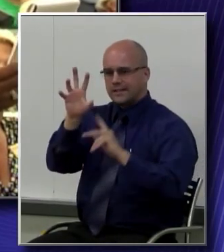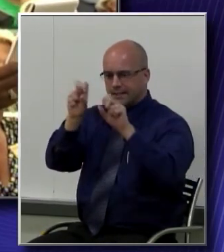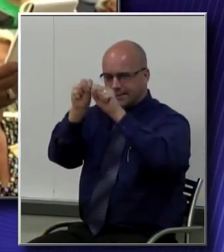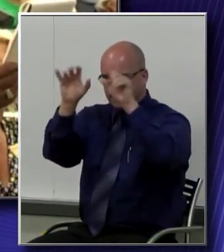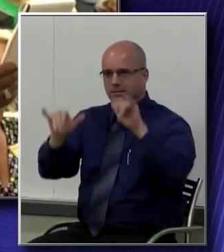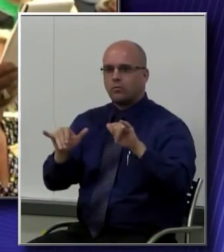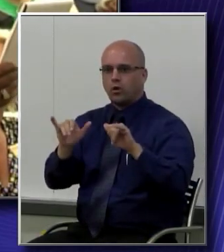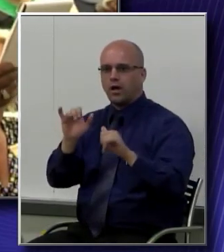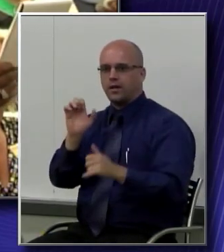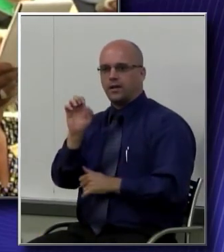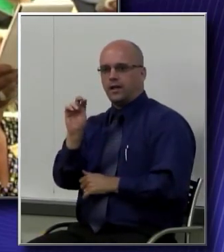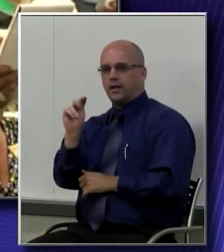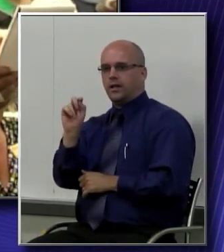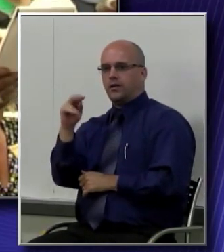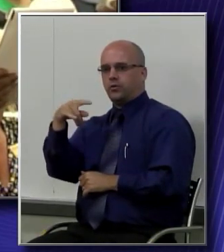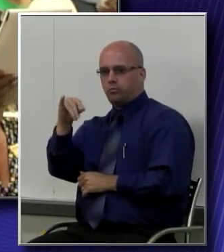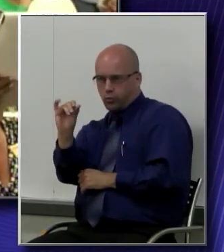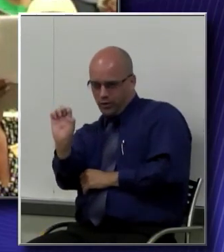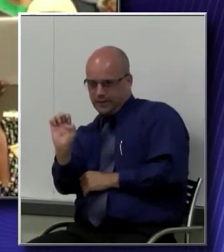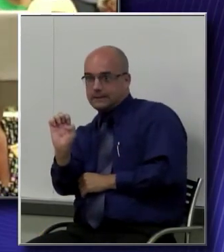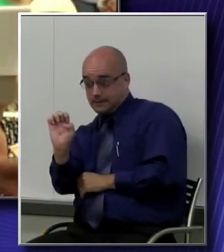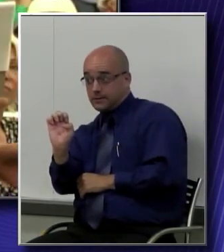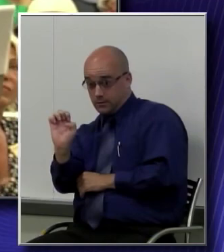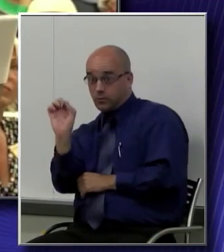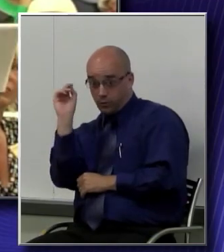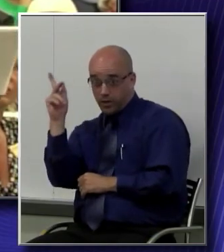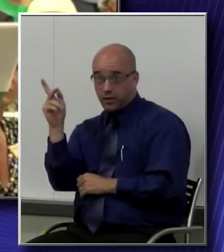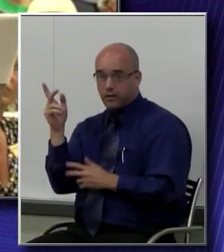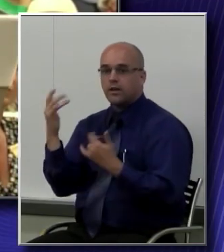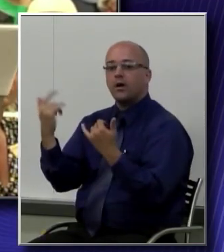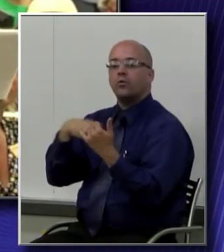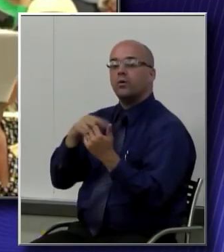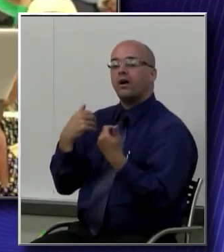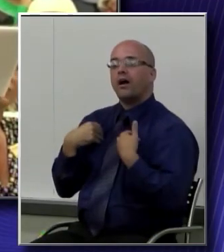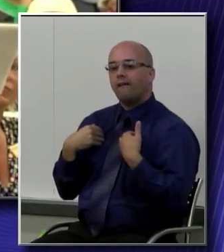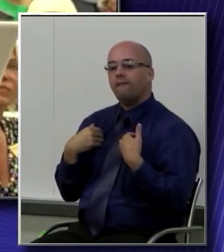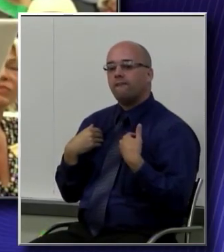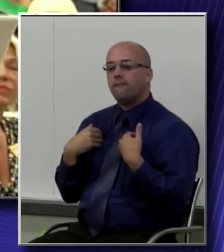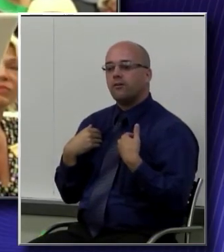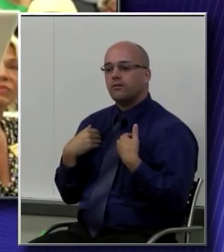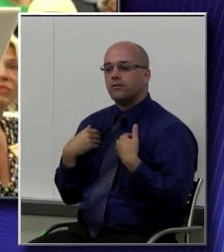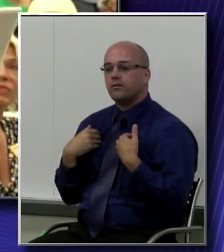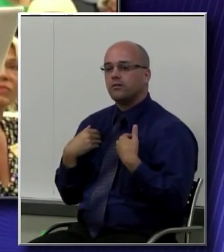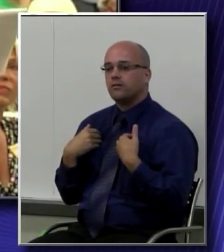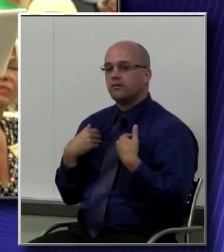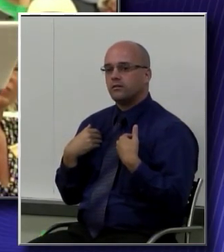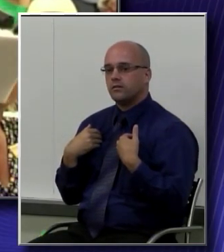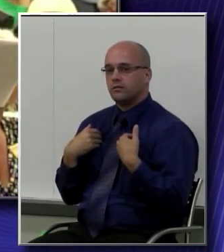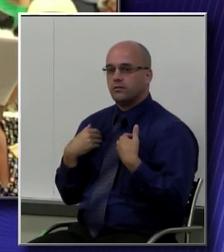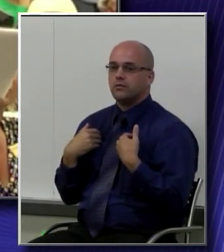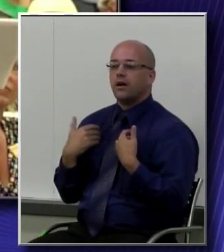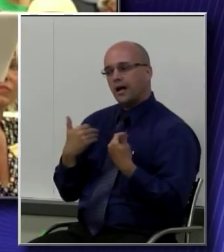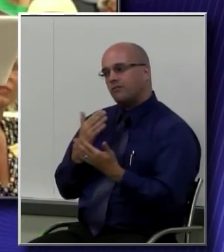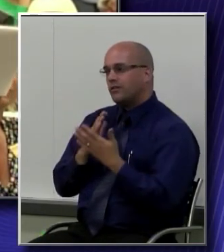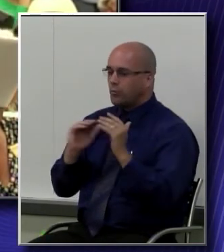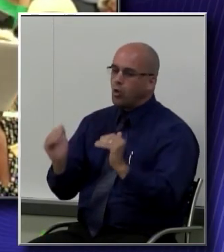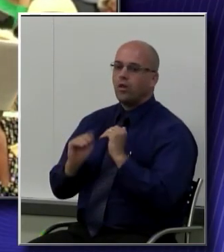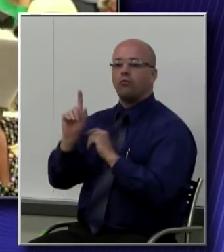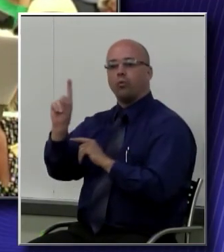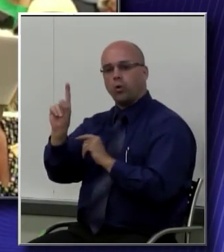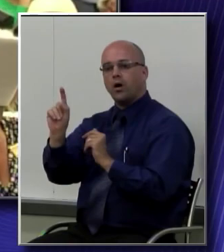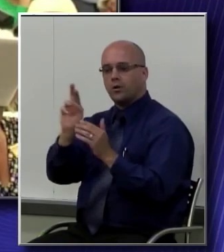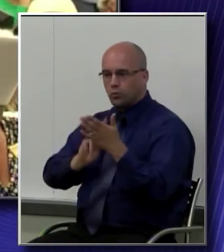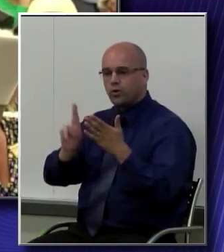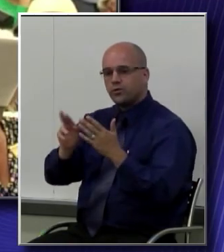okay? And you've got a couple of, or we have a couple of level